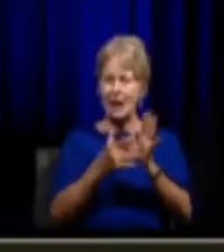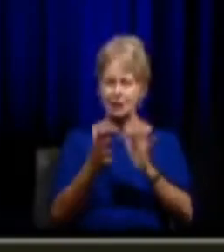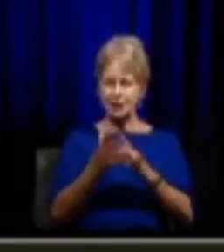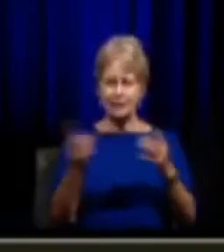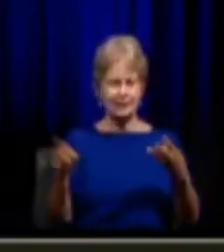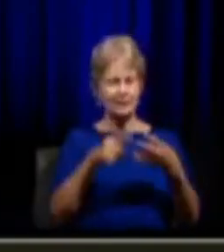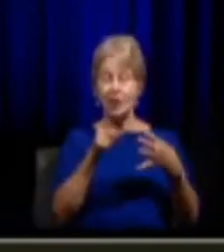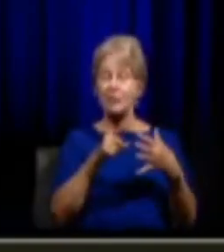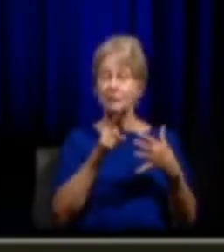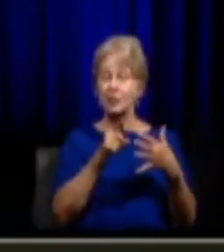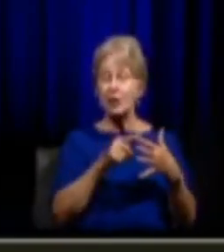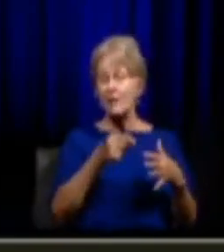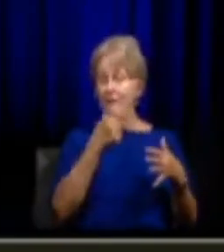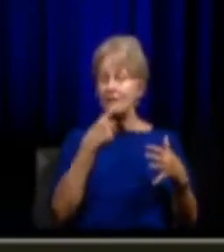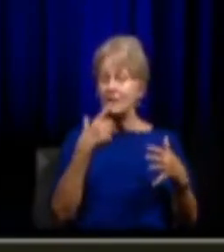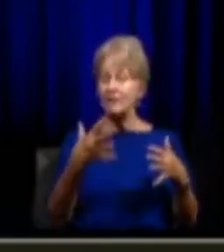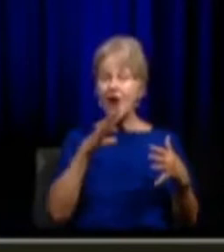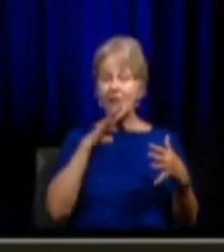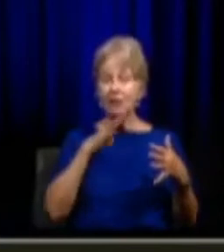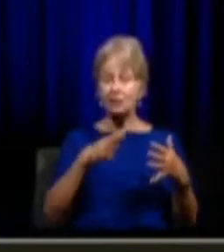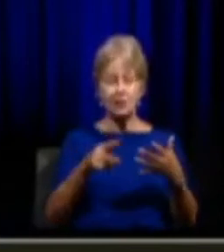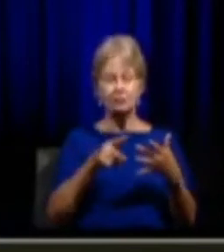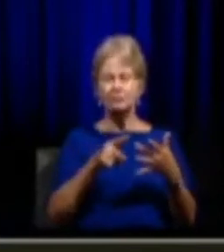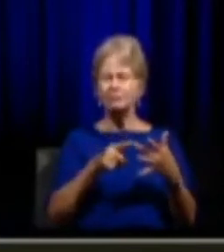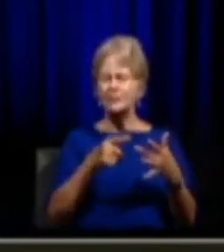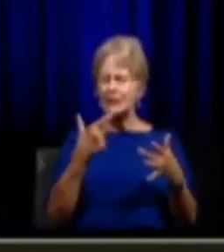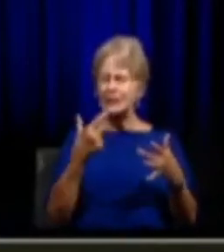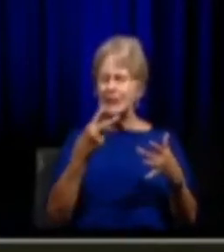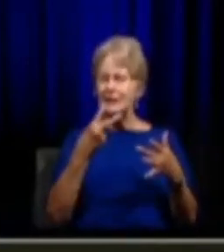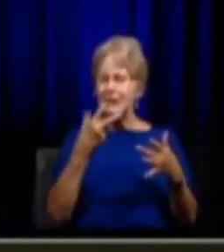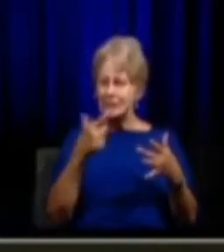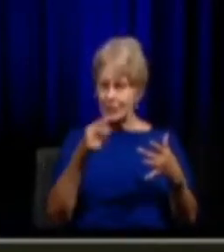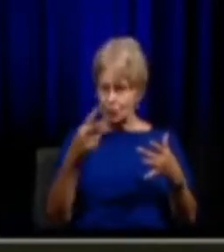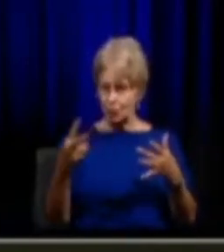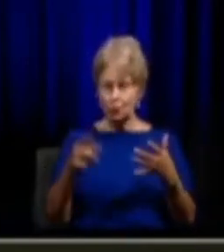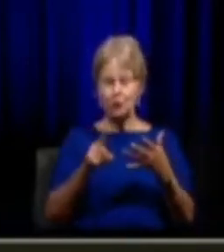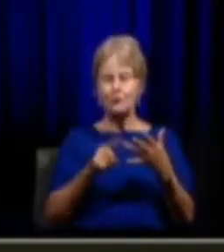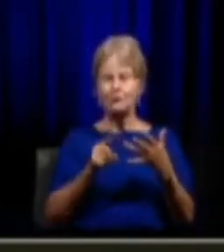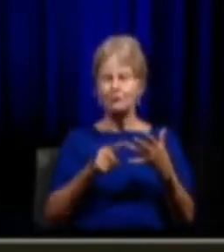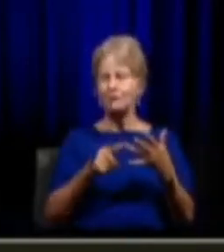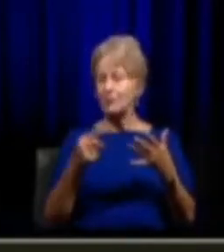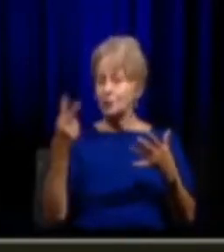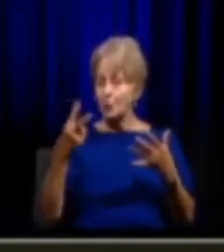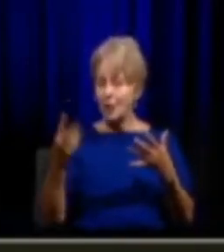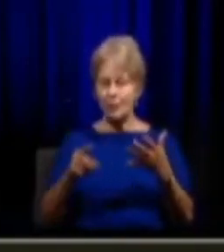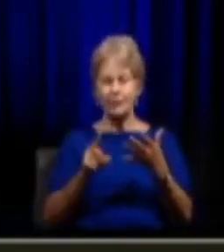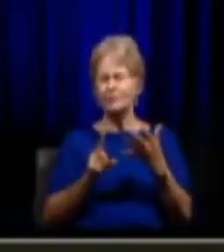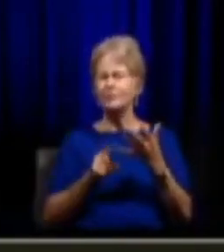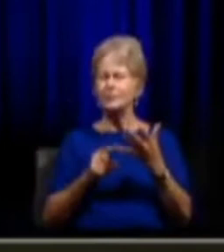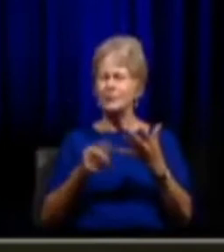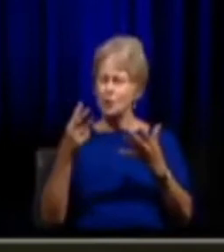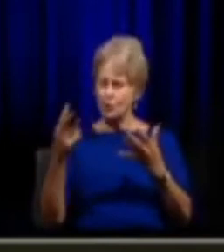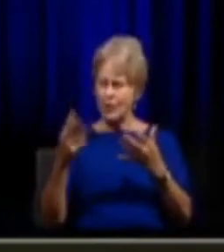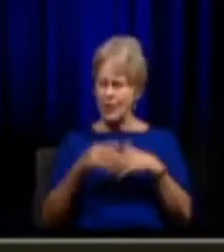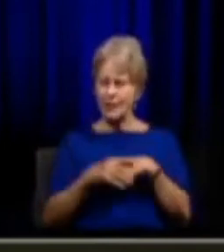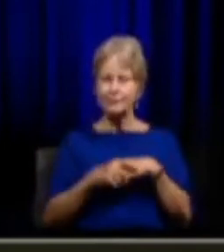he had 3. But he also had a clear one, and that was God himself. God was at the center always. And